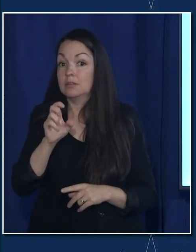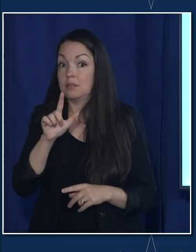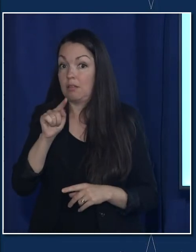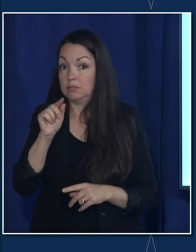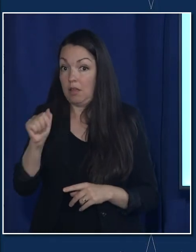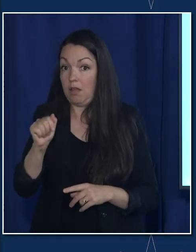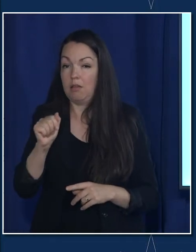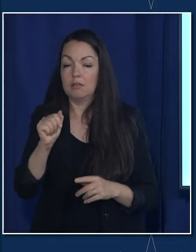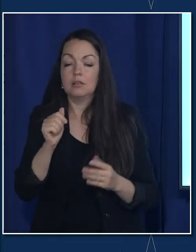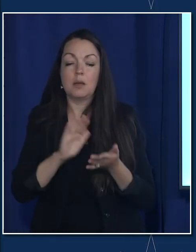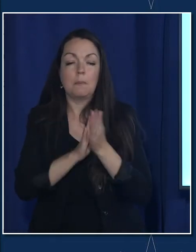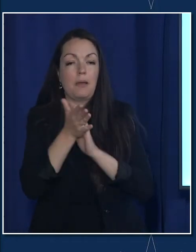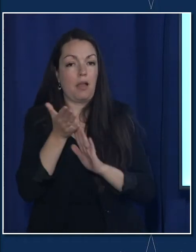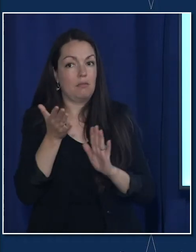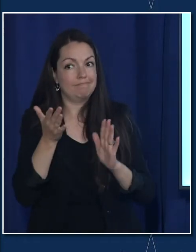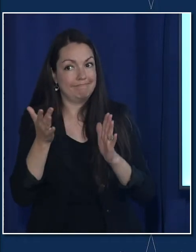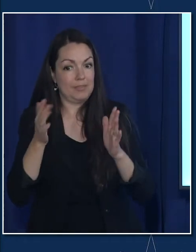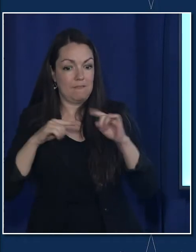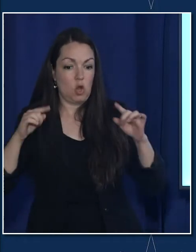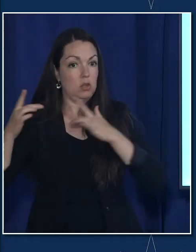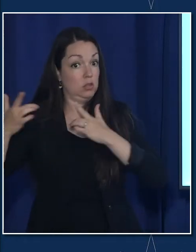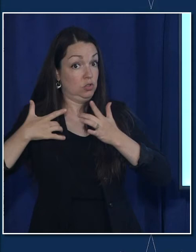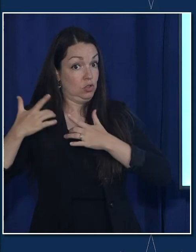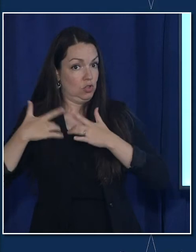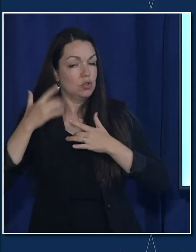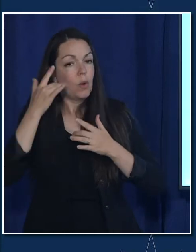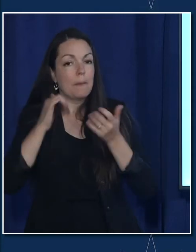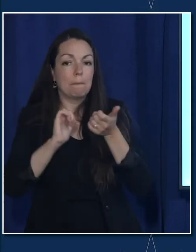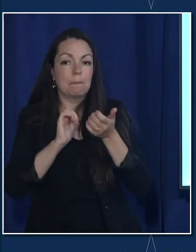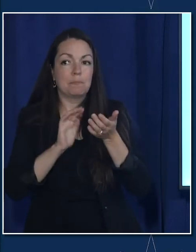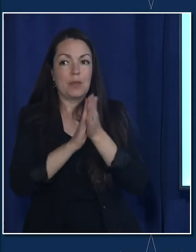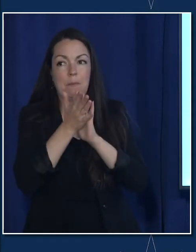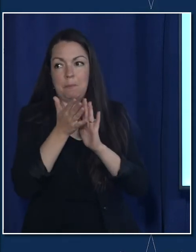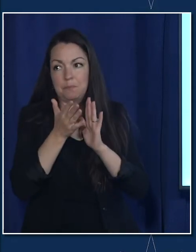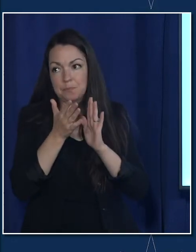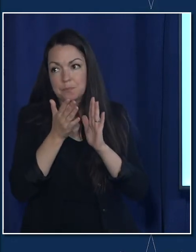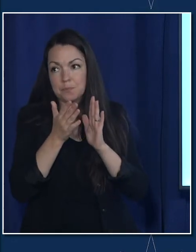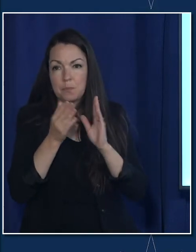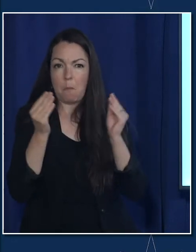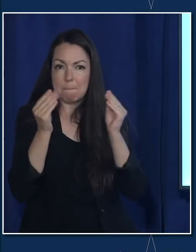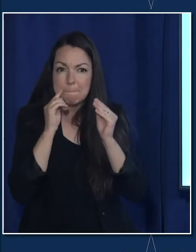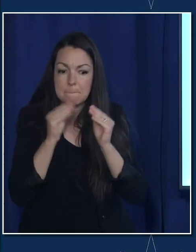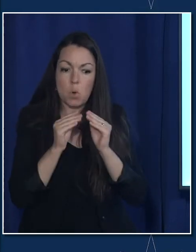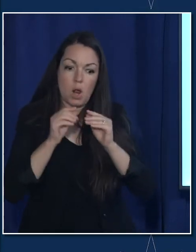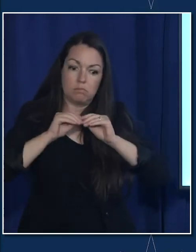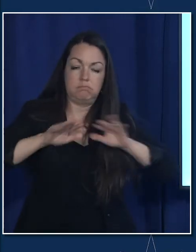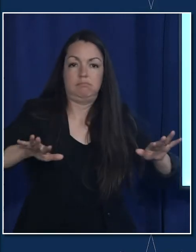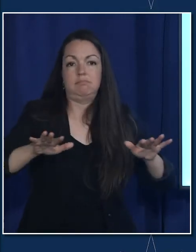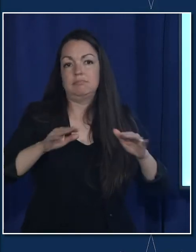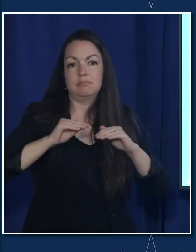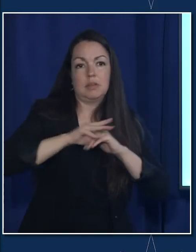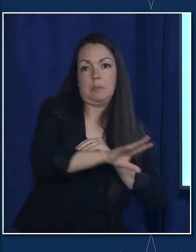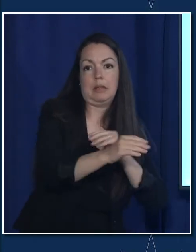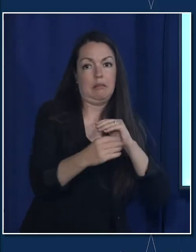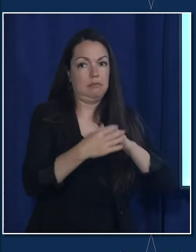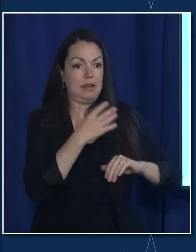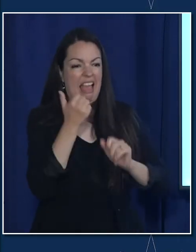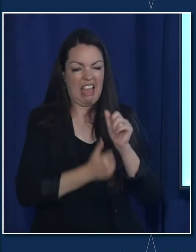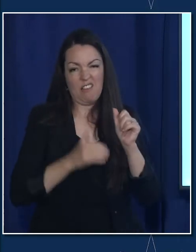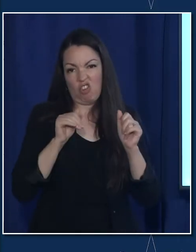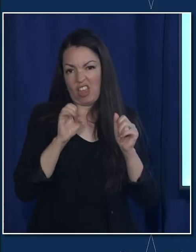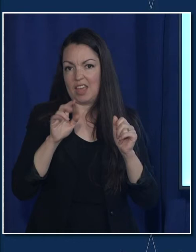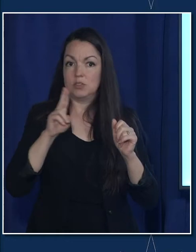concern, especially because it is much more infectious, right? It's outcompeted. Virtually every case in the US at this point is now this Delta